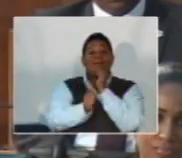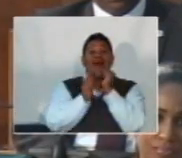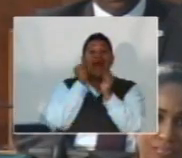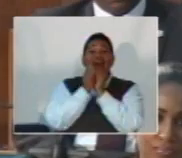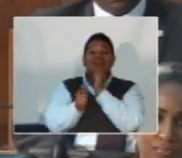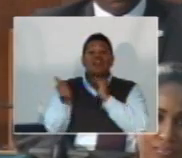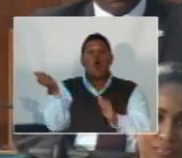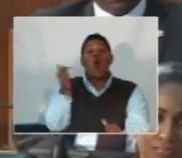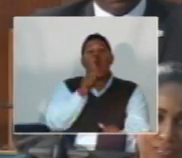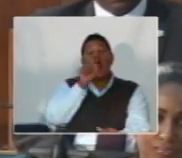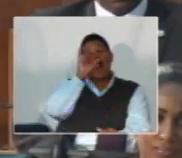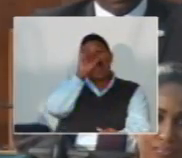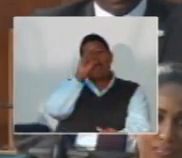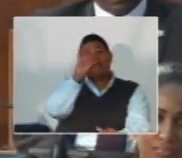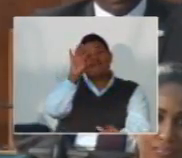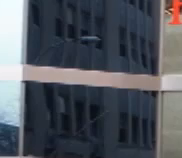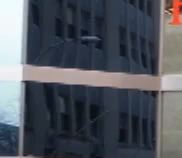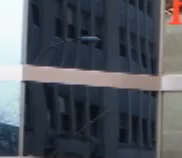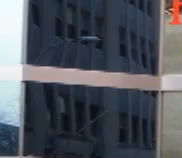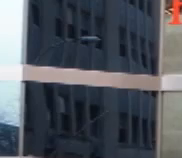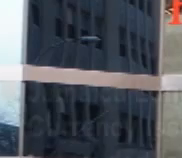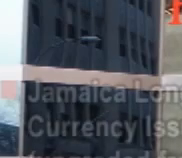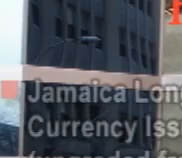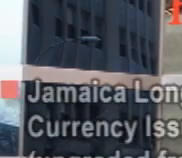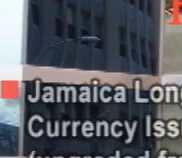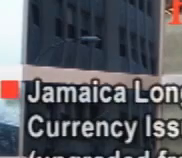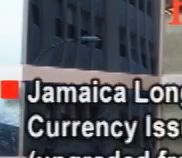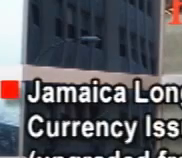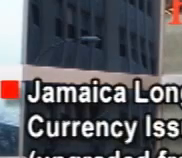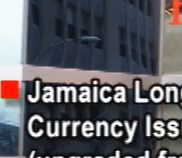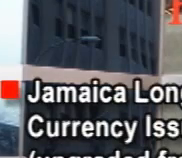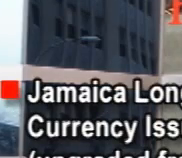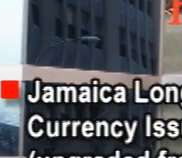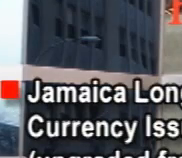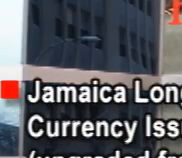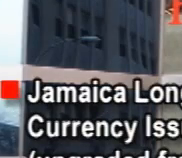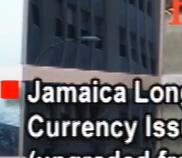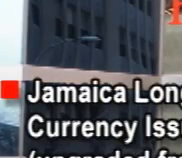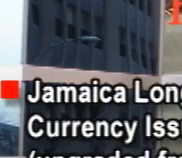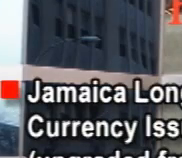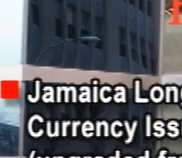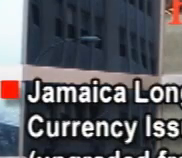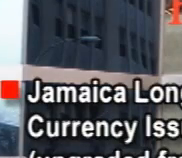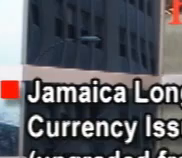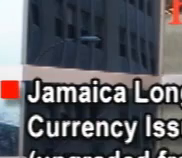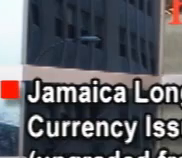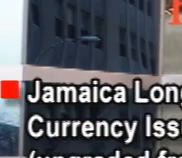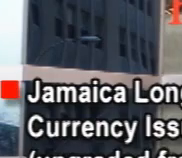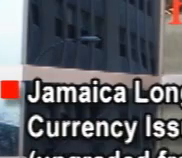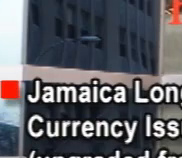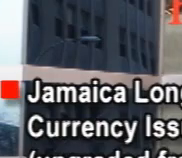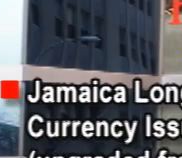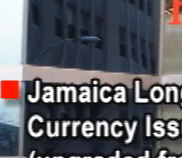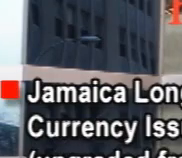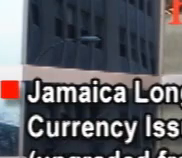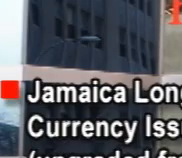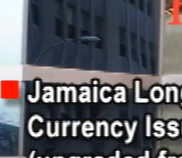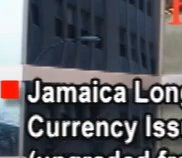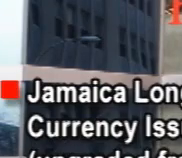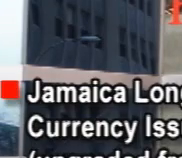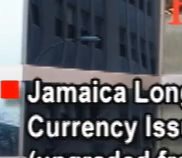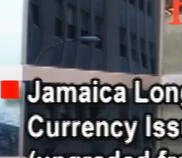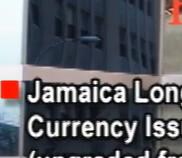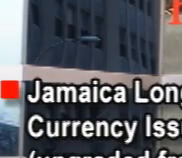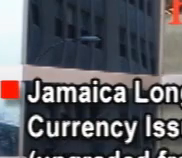all quarterly IMF tests. Earlier this year, Fitch Ratings upgraded Jamaica to a